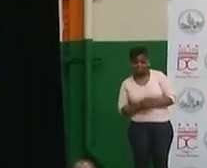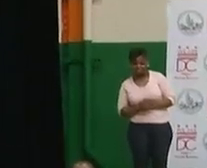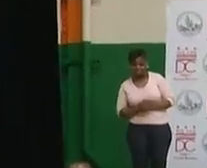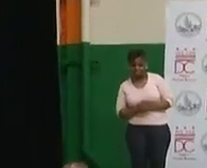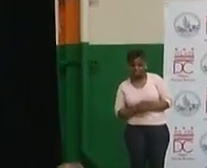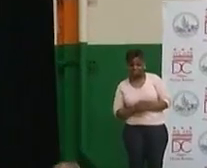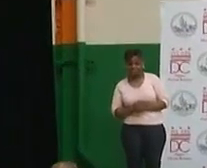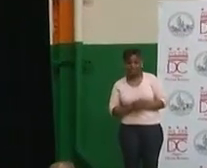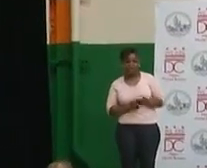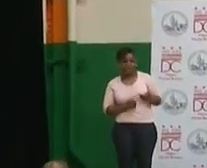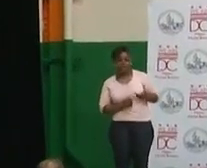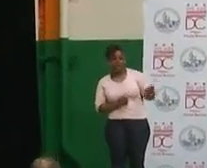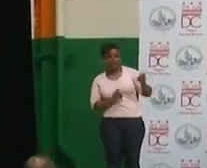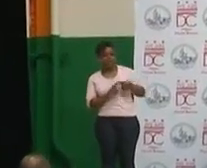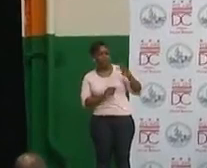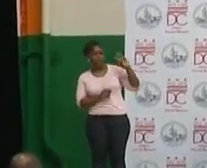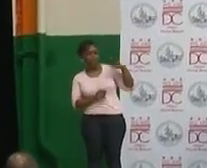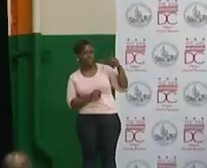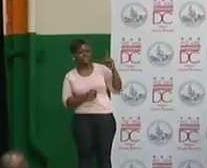and future 51st state.